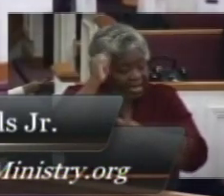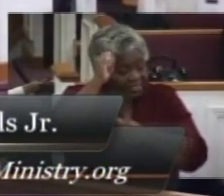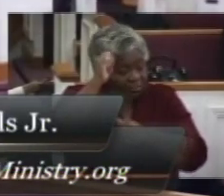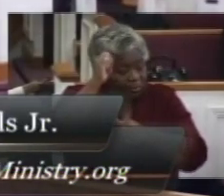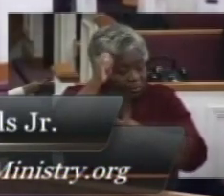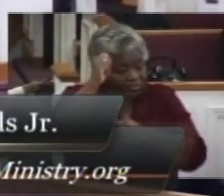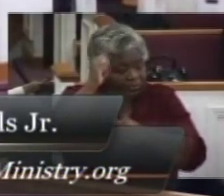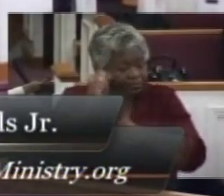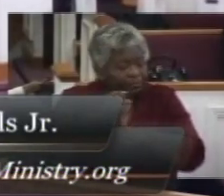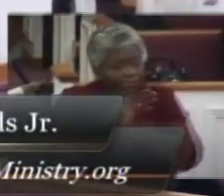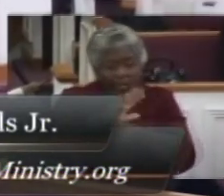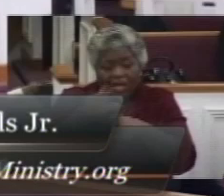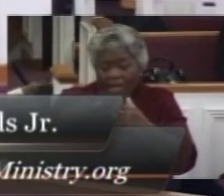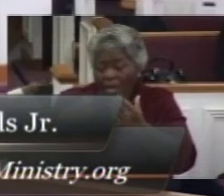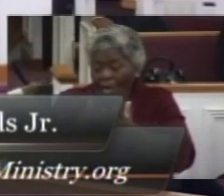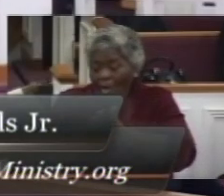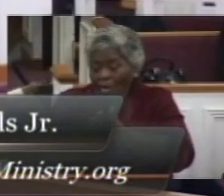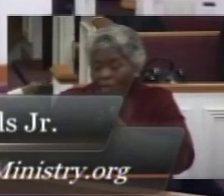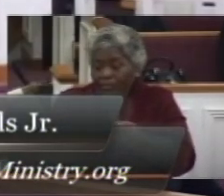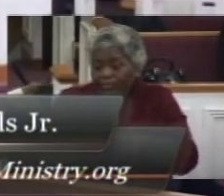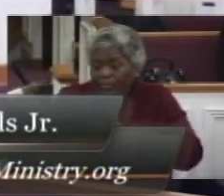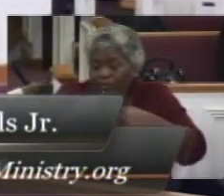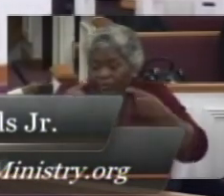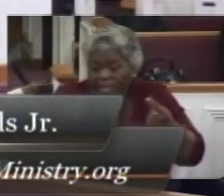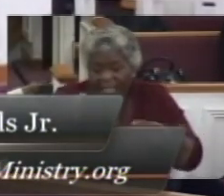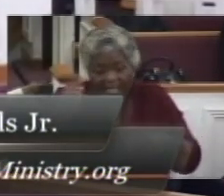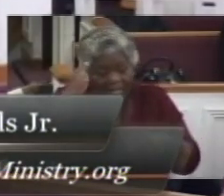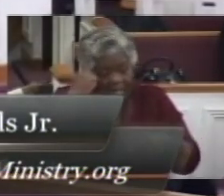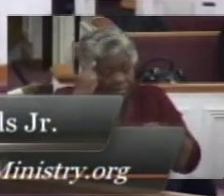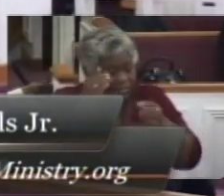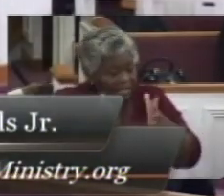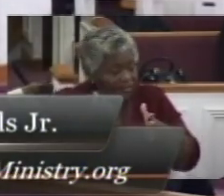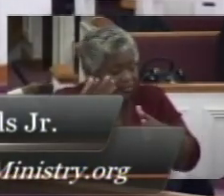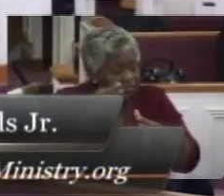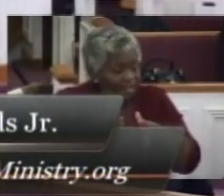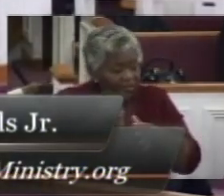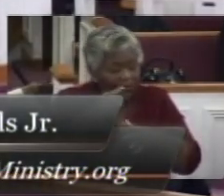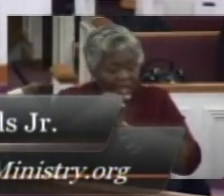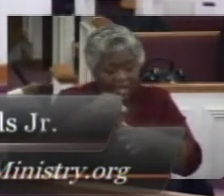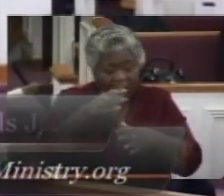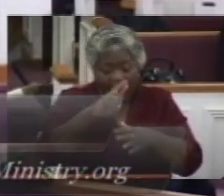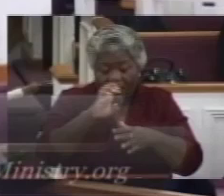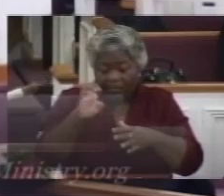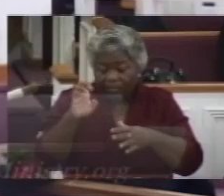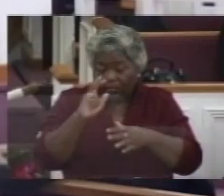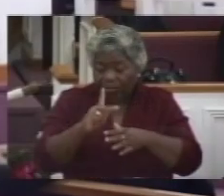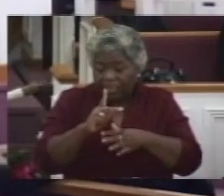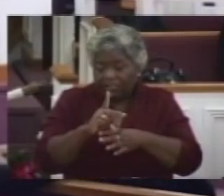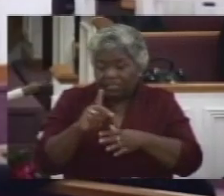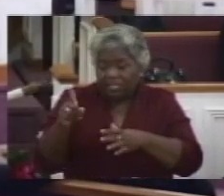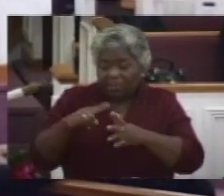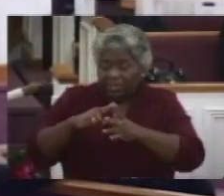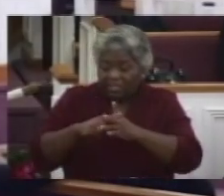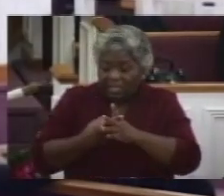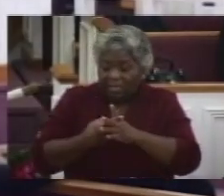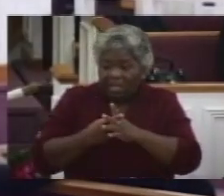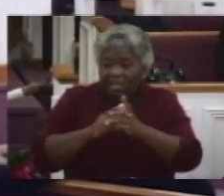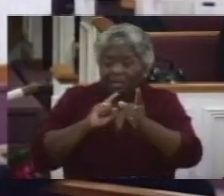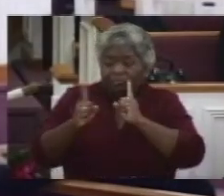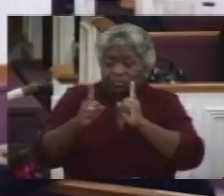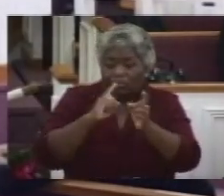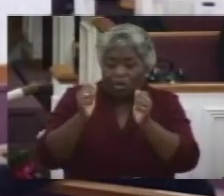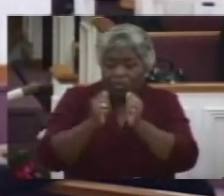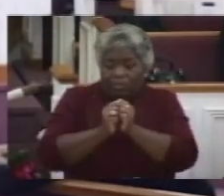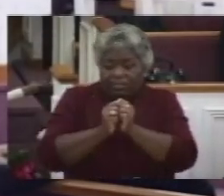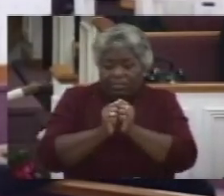philosophers and of the great thinkers of the Greeks. He begins to talk to